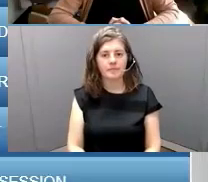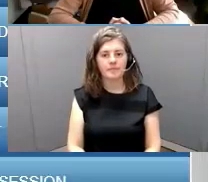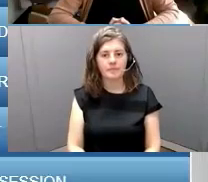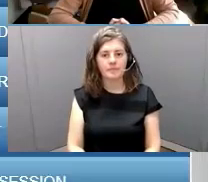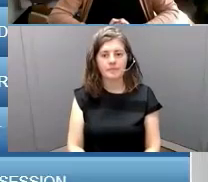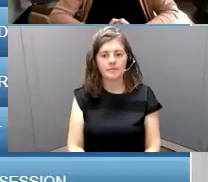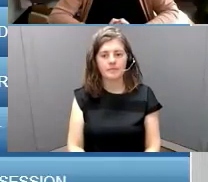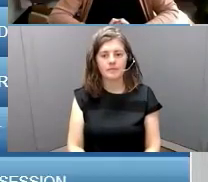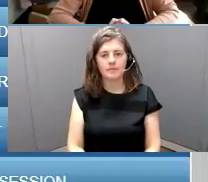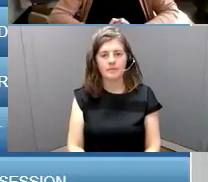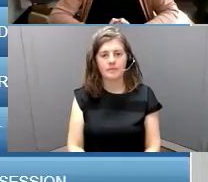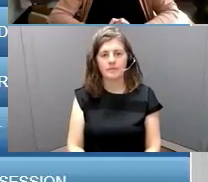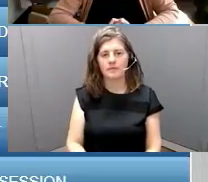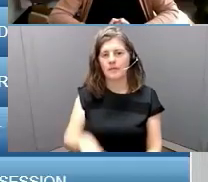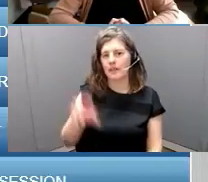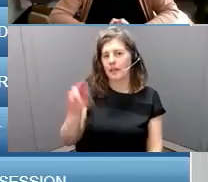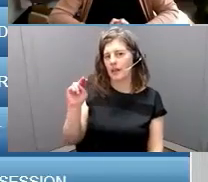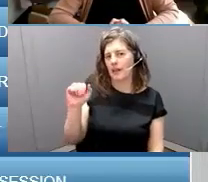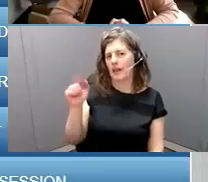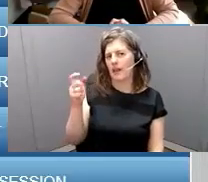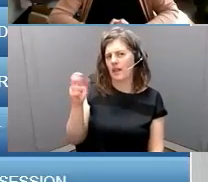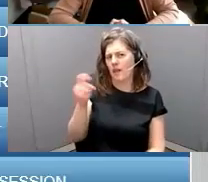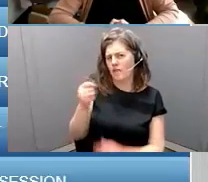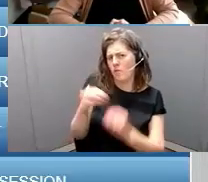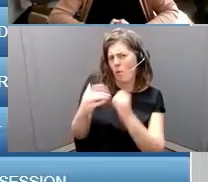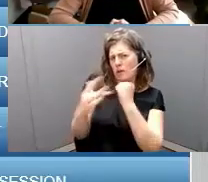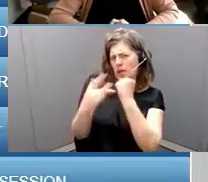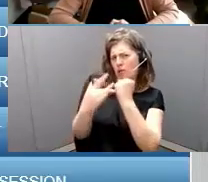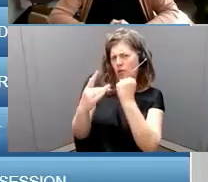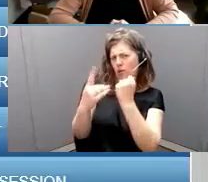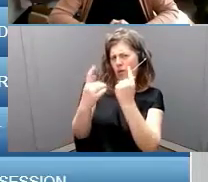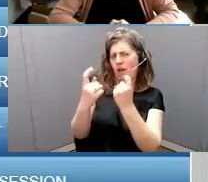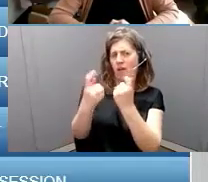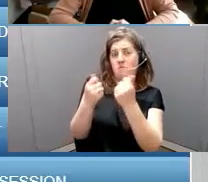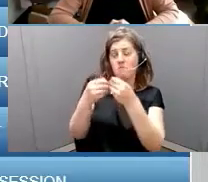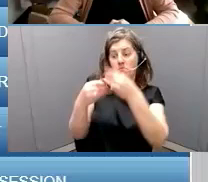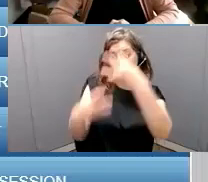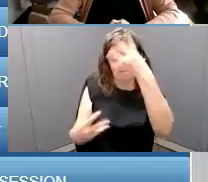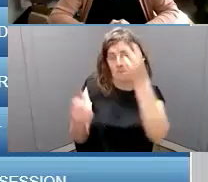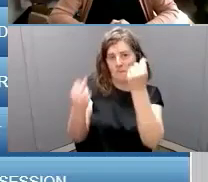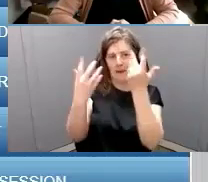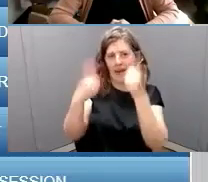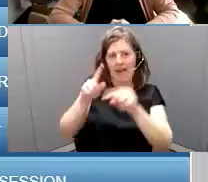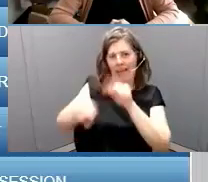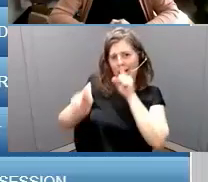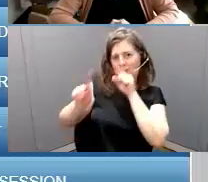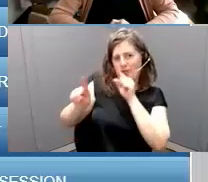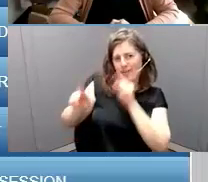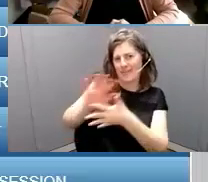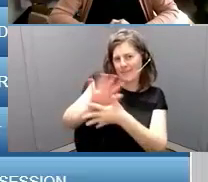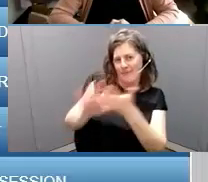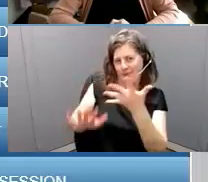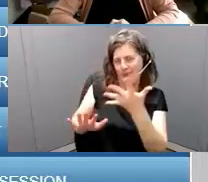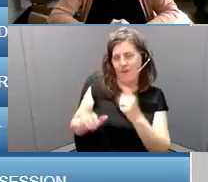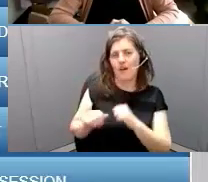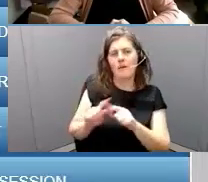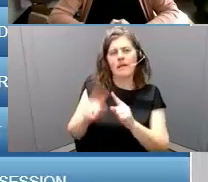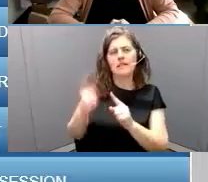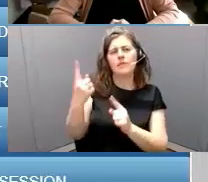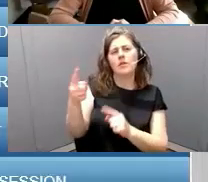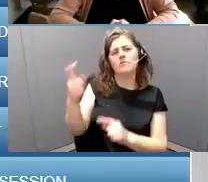So Isaac, just a couple more technical questions. There's been many of them that came in, and unfortunately that we have not been able to address, but someone wanted to